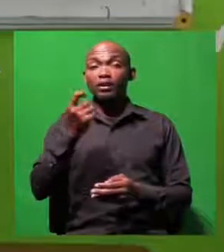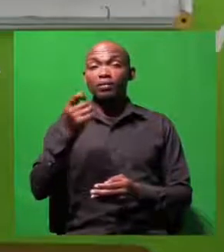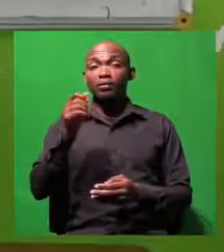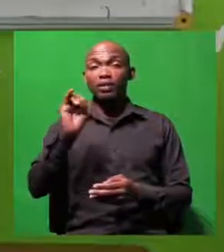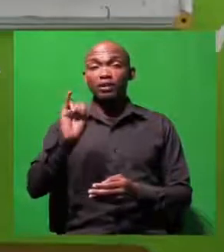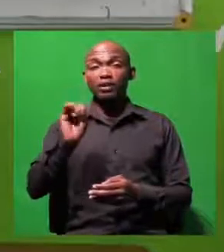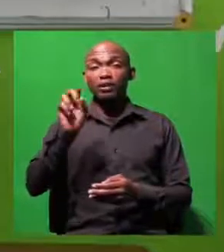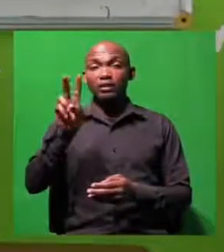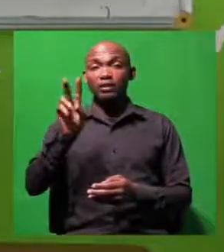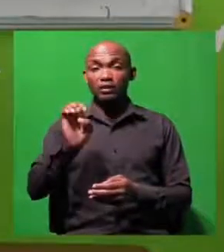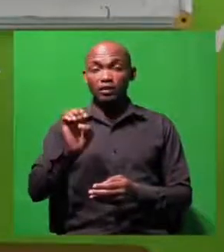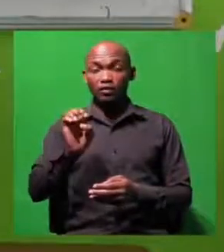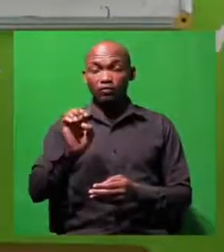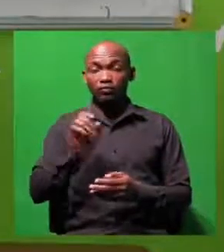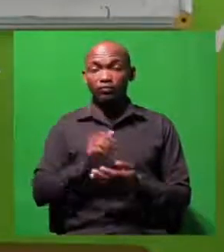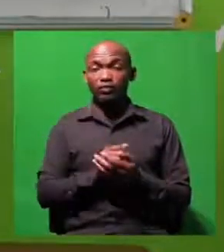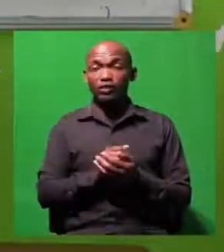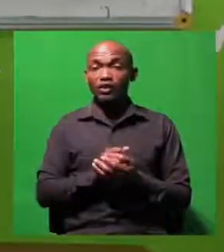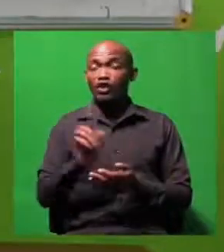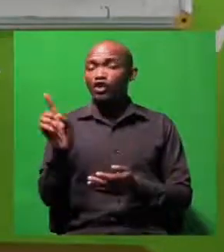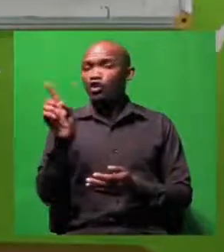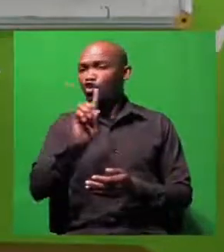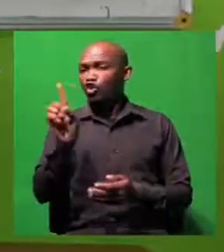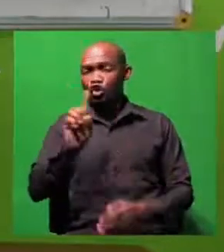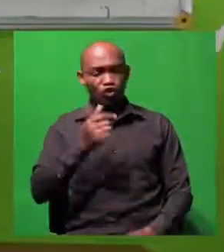of primitive communalism.